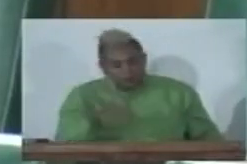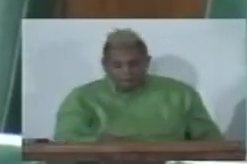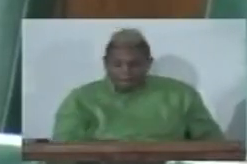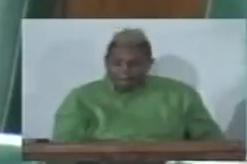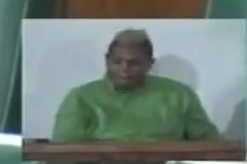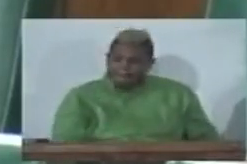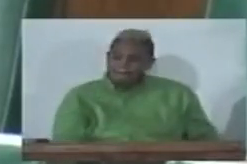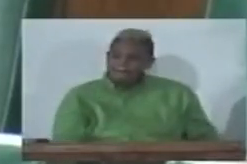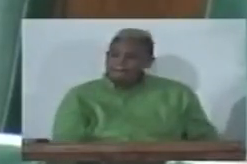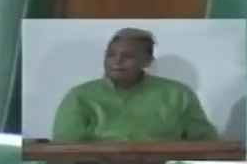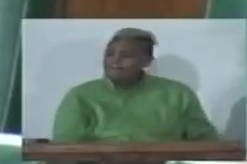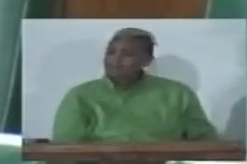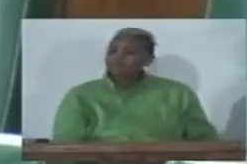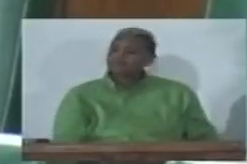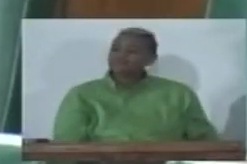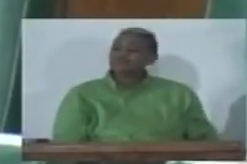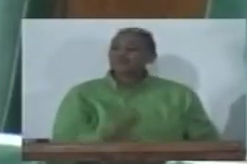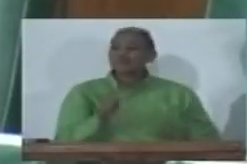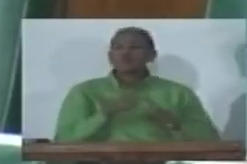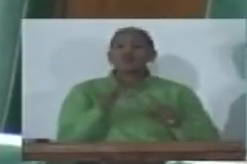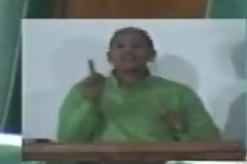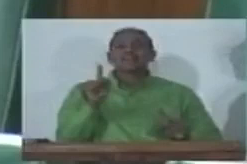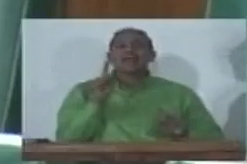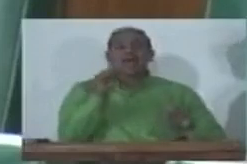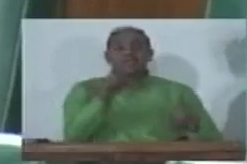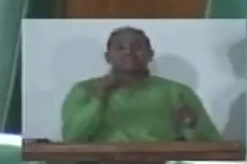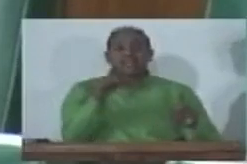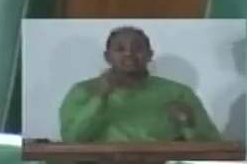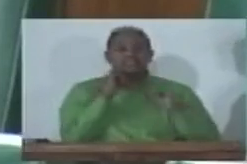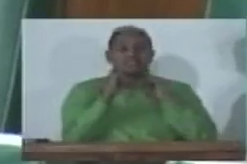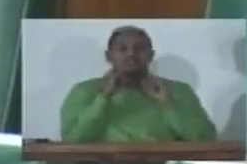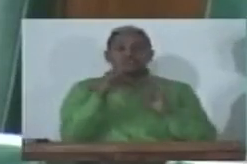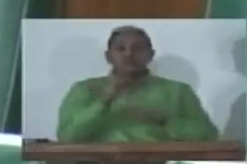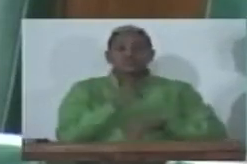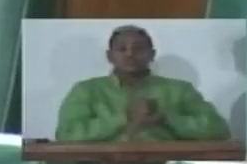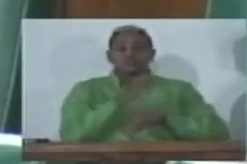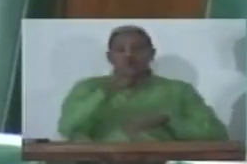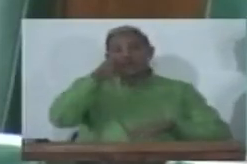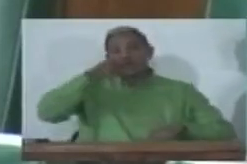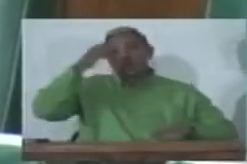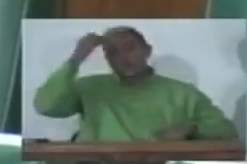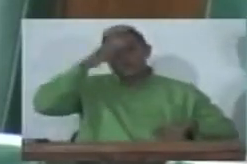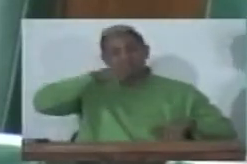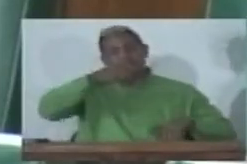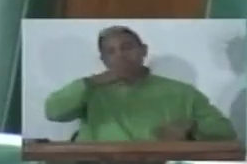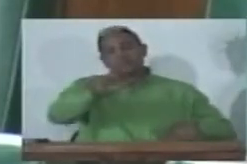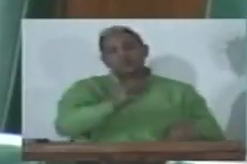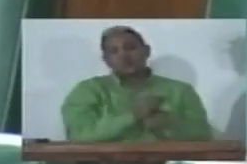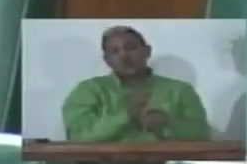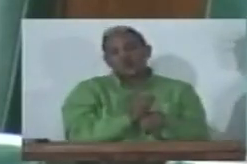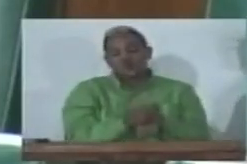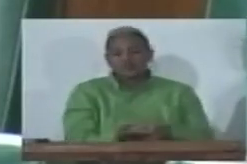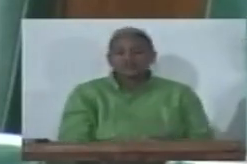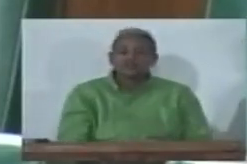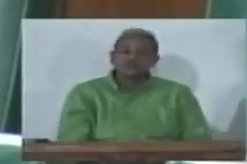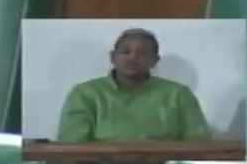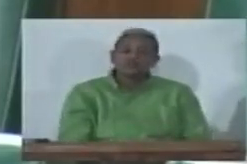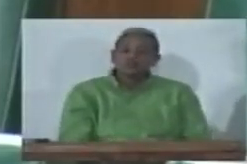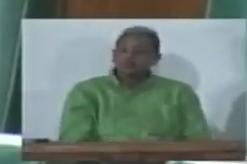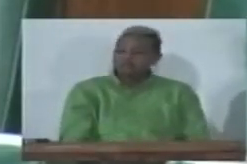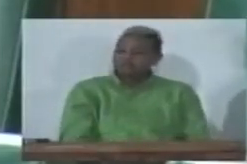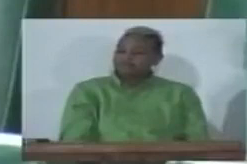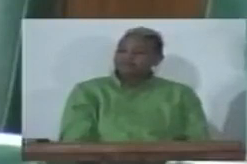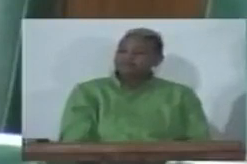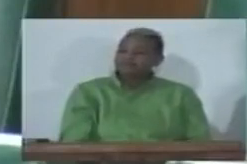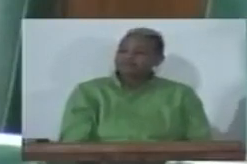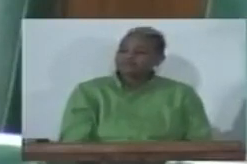But when they attend the interview, you formulate your own opinion that they cannot do the work. And so the